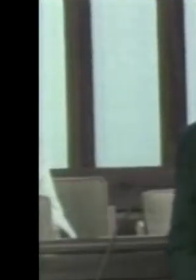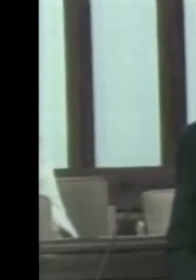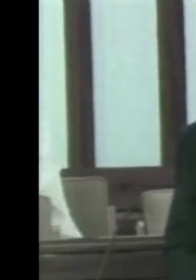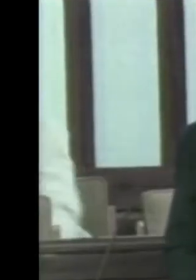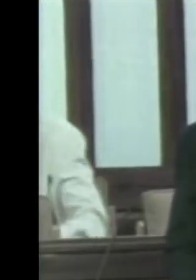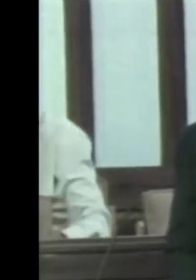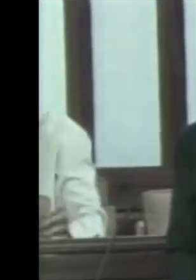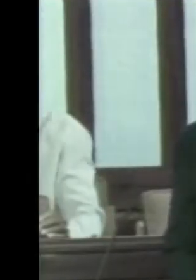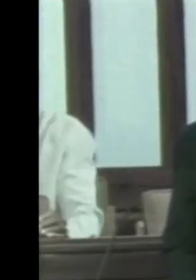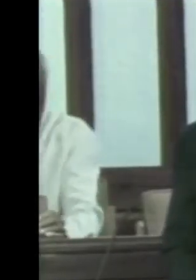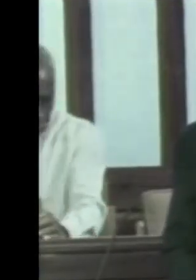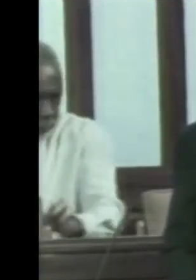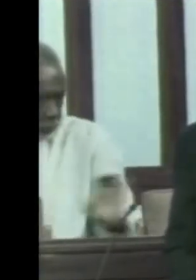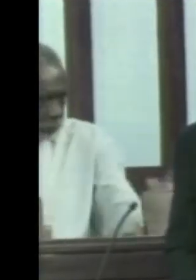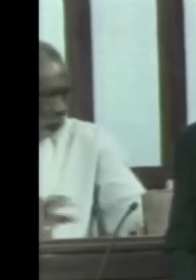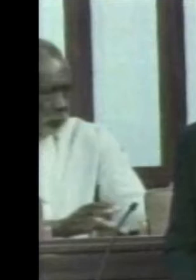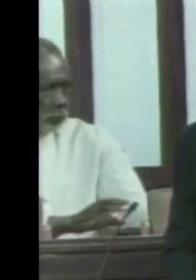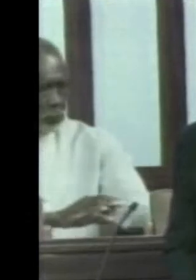were